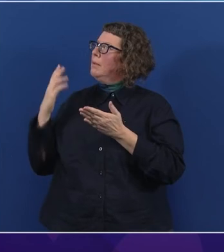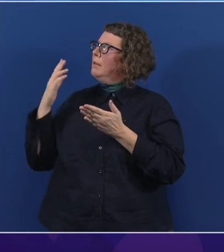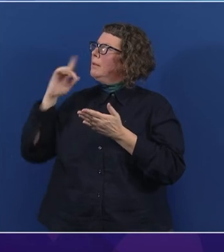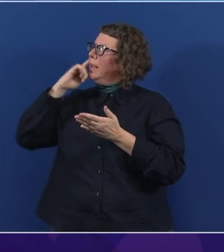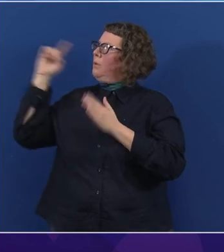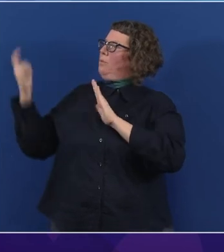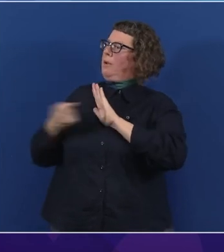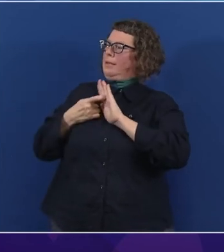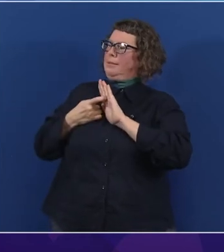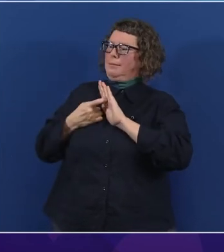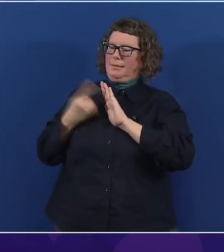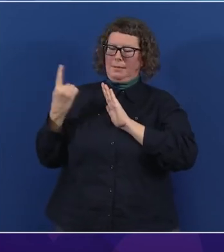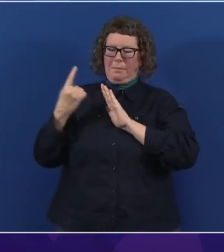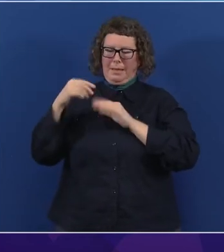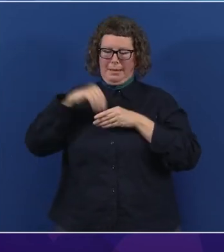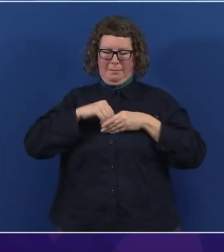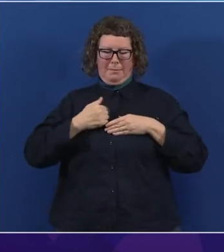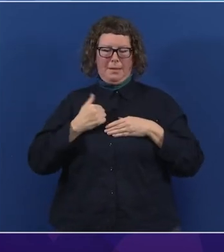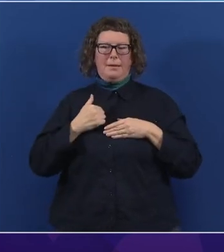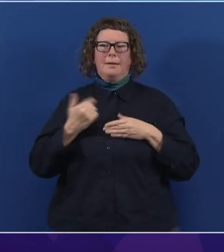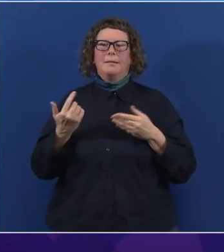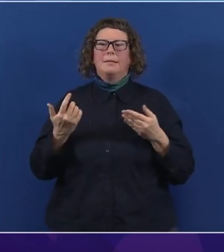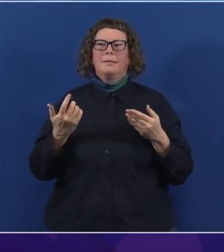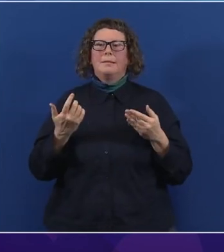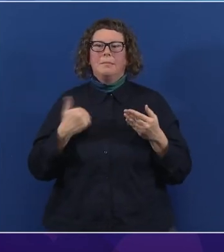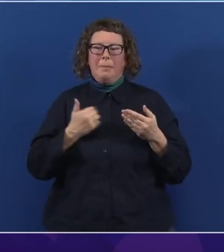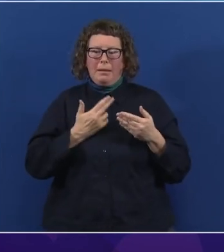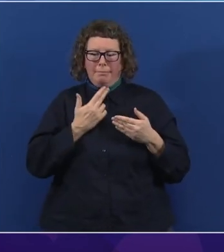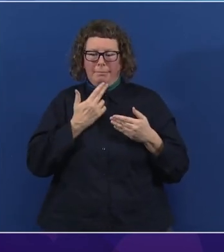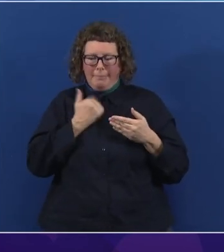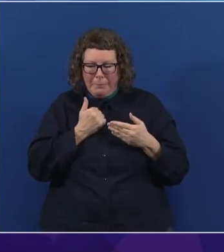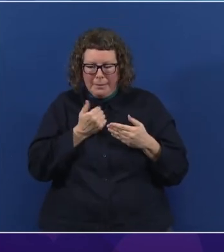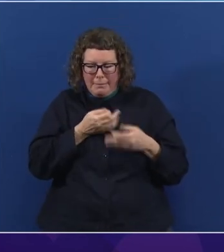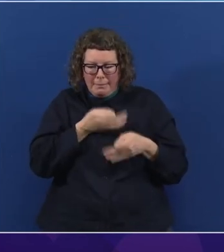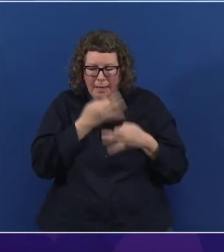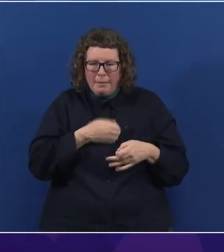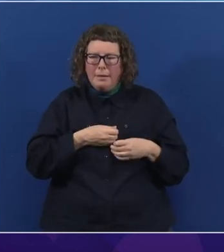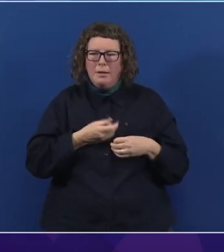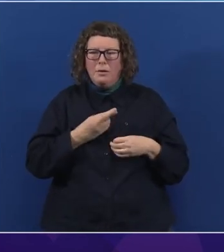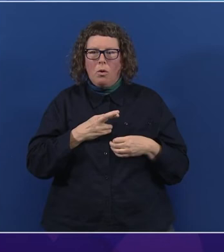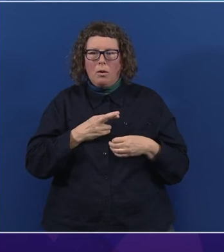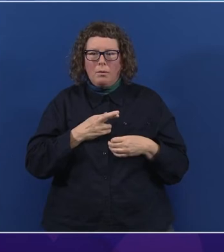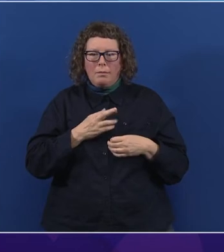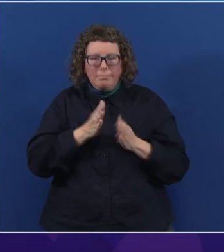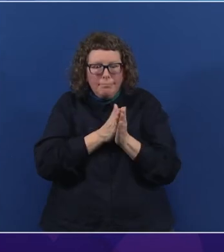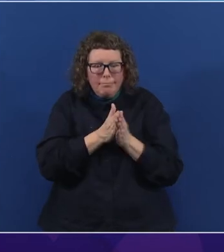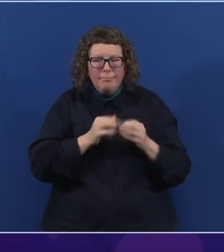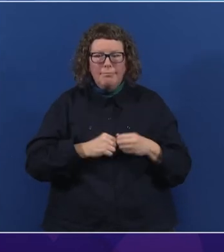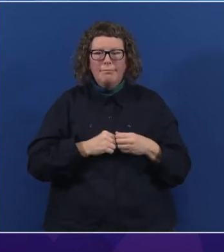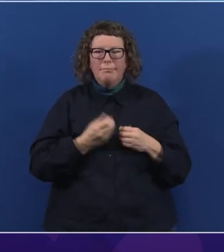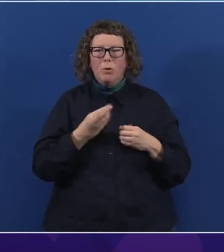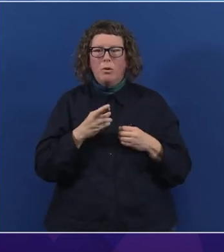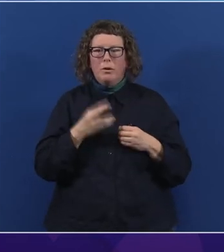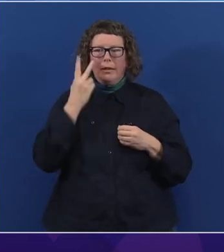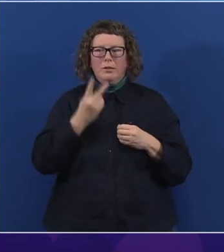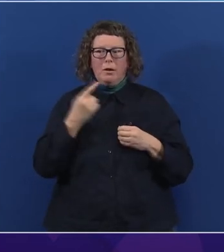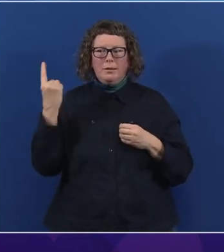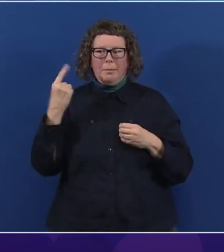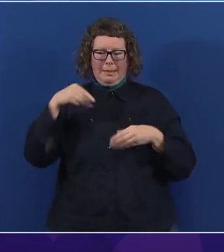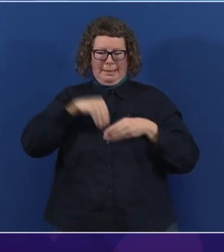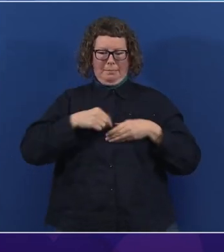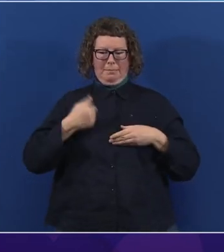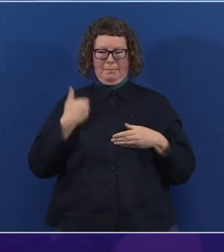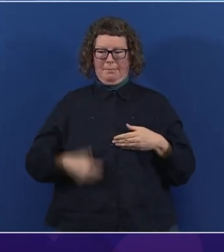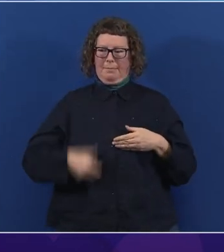know, they recognized maybe in me I had some little bit of talent or spark, or they saw something, but maybe there was a little bit